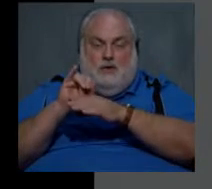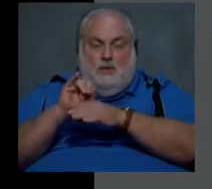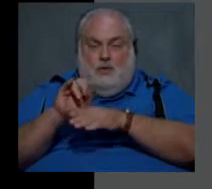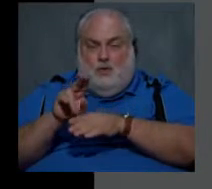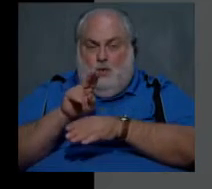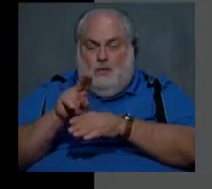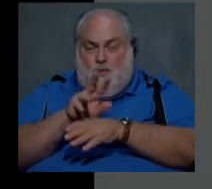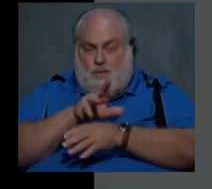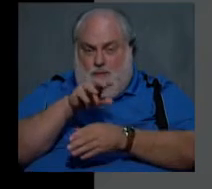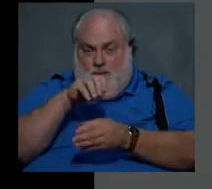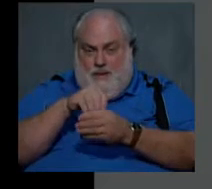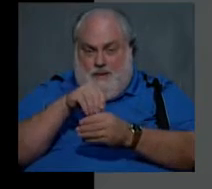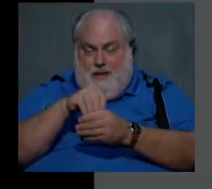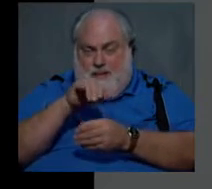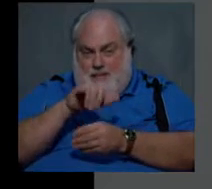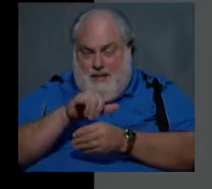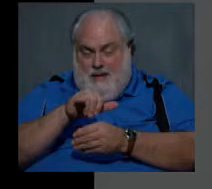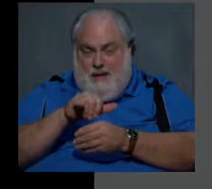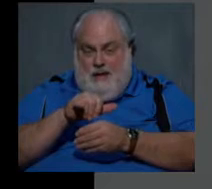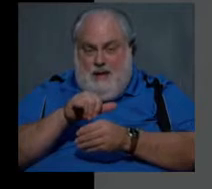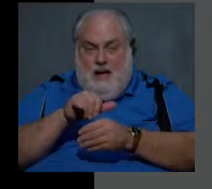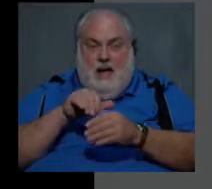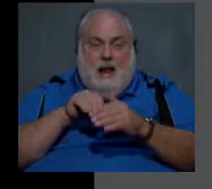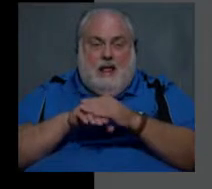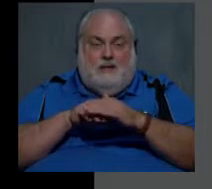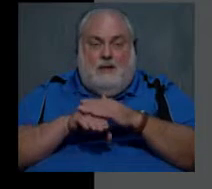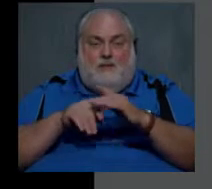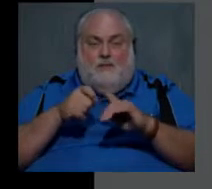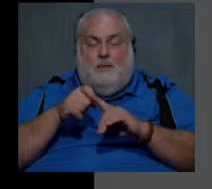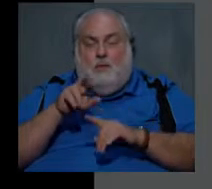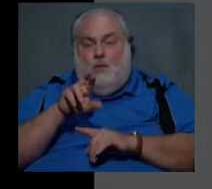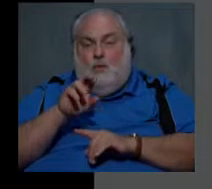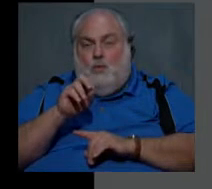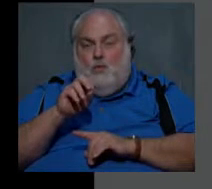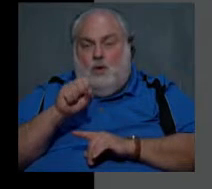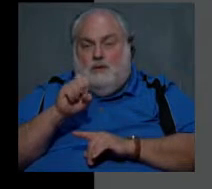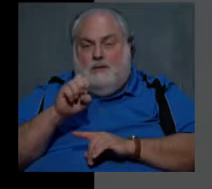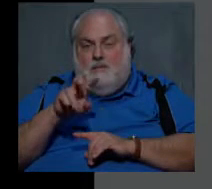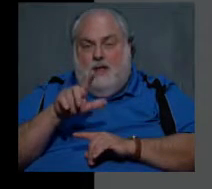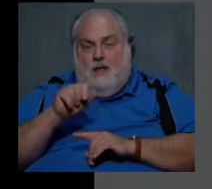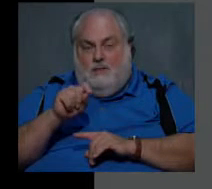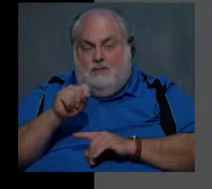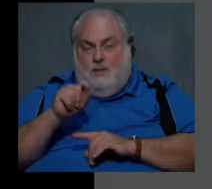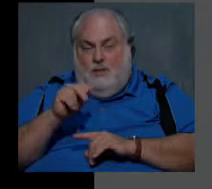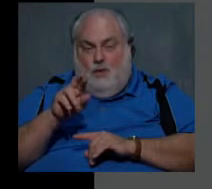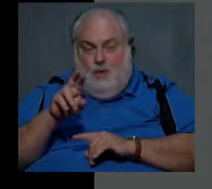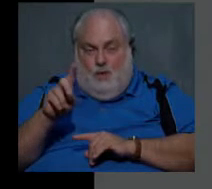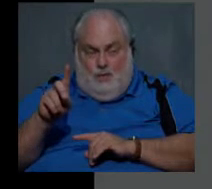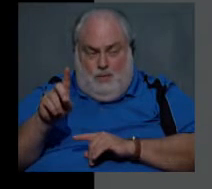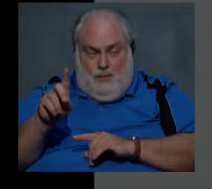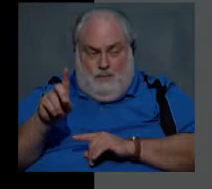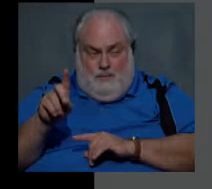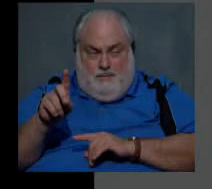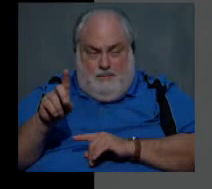uses, and they were to take access from Roosevelt Road for Tract 1 and